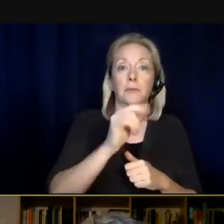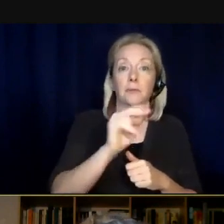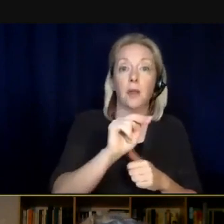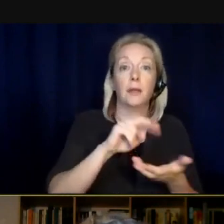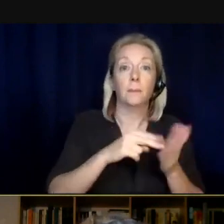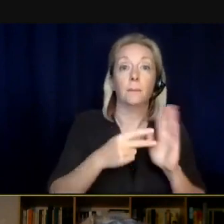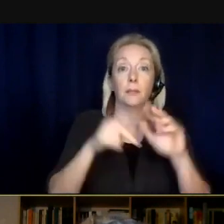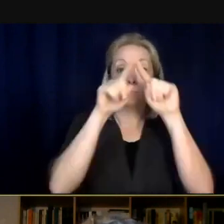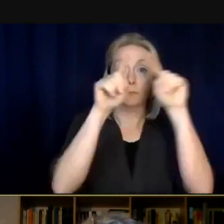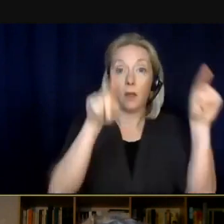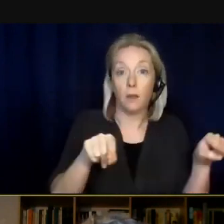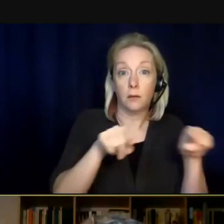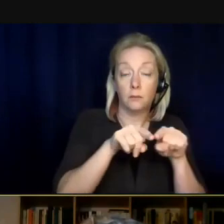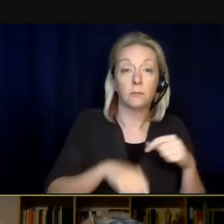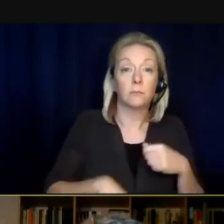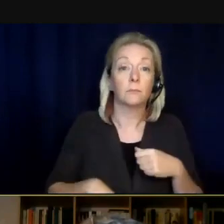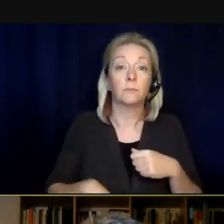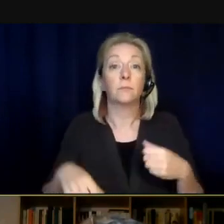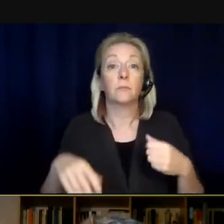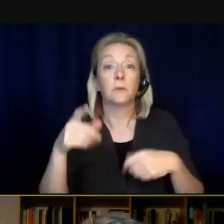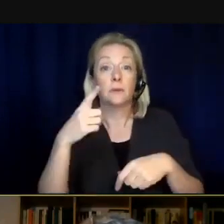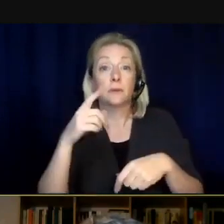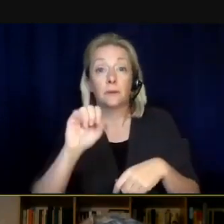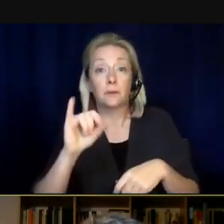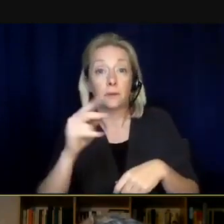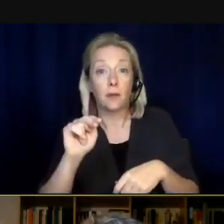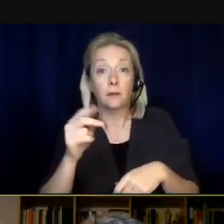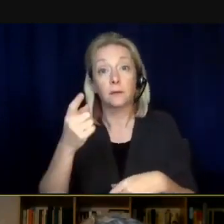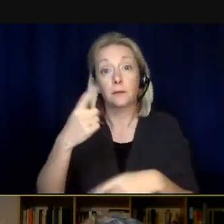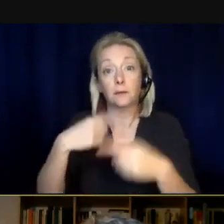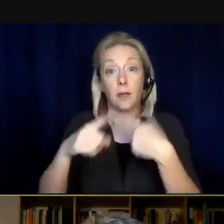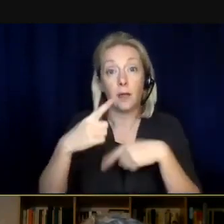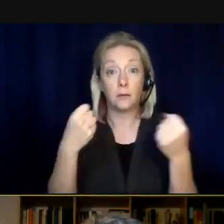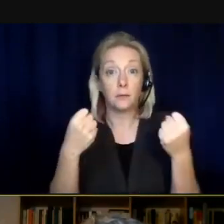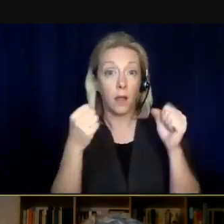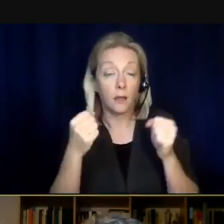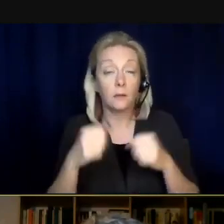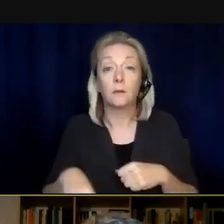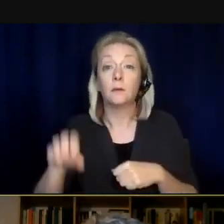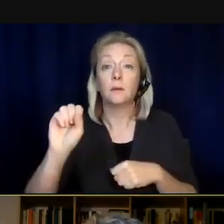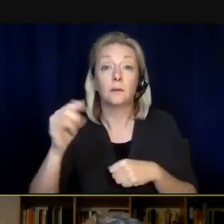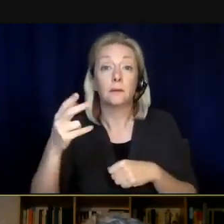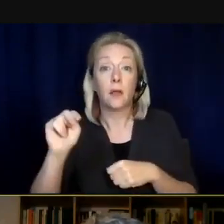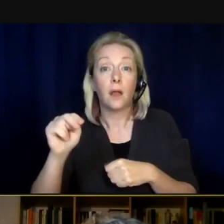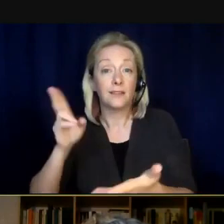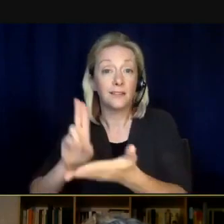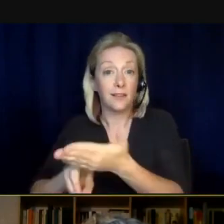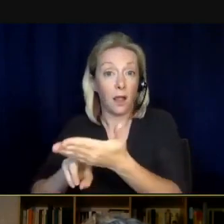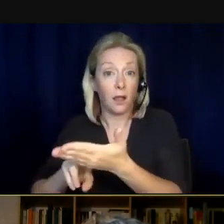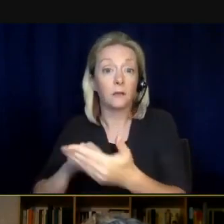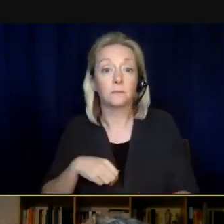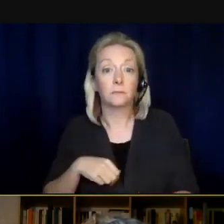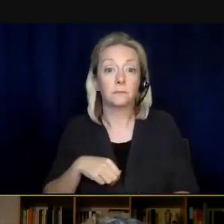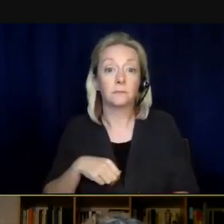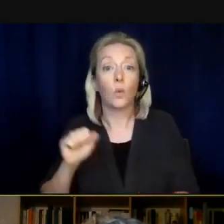a board, sign language, sign as in to sign a document, or two other signs for